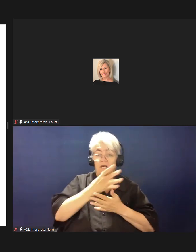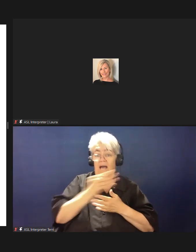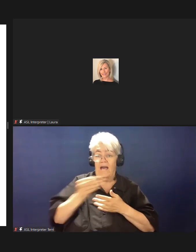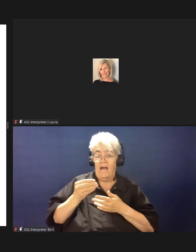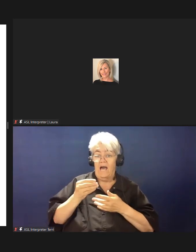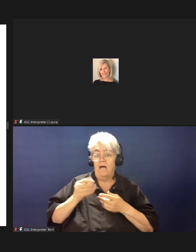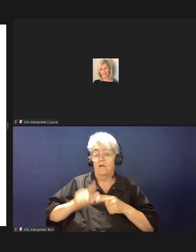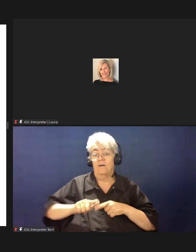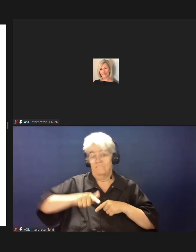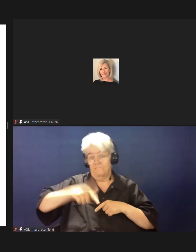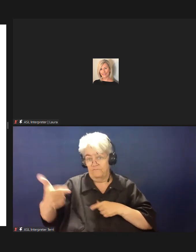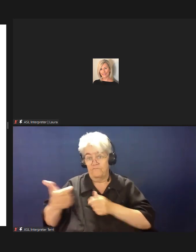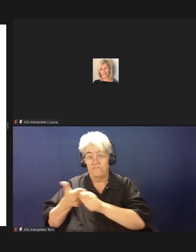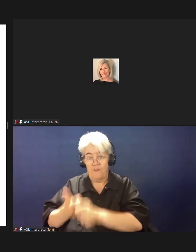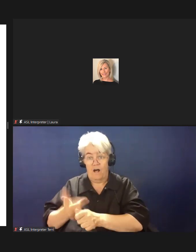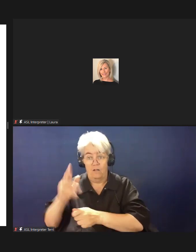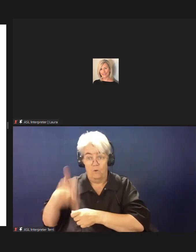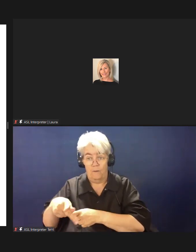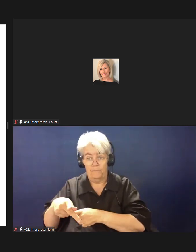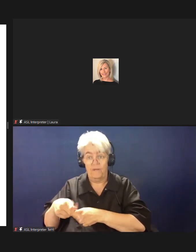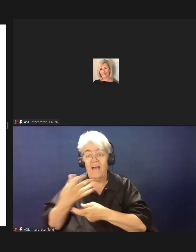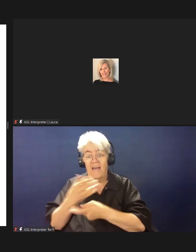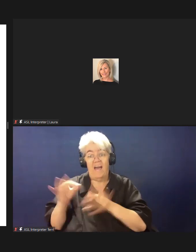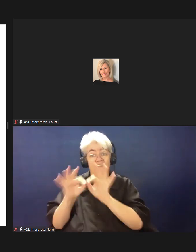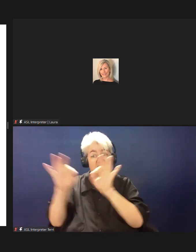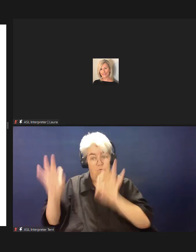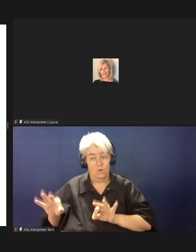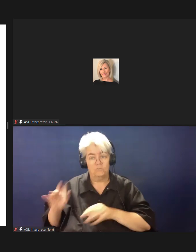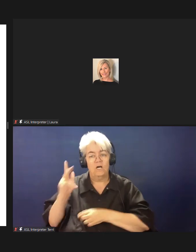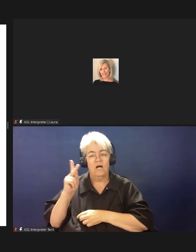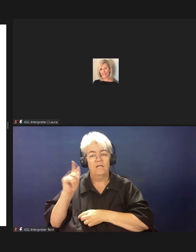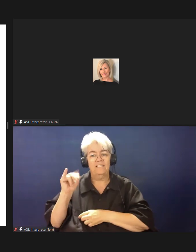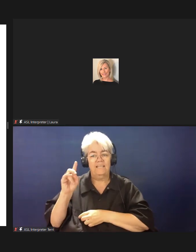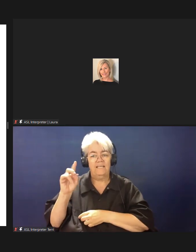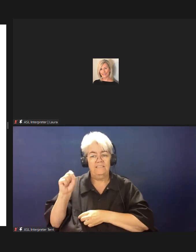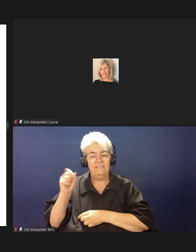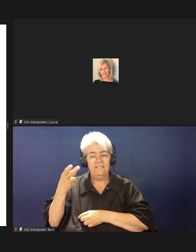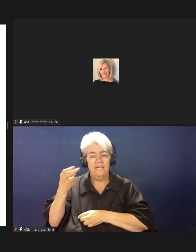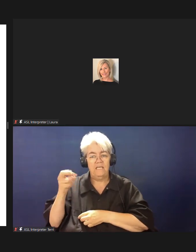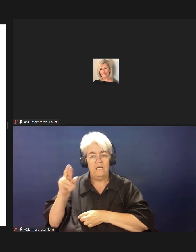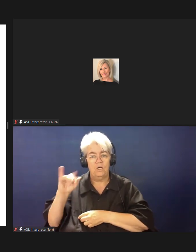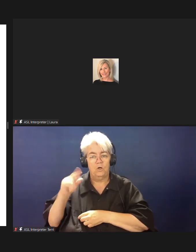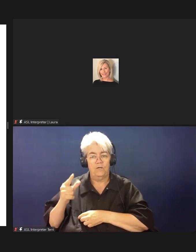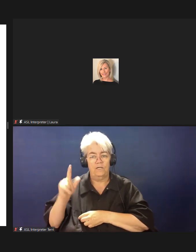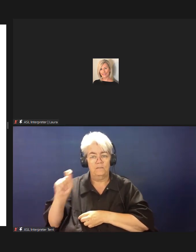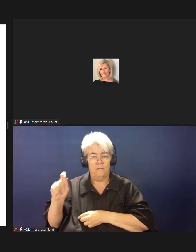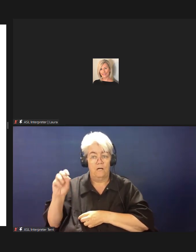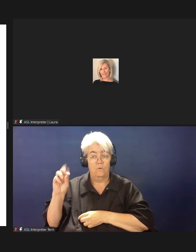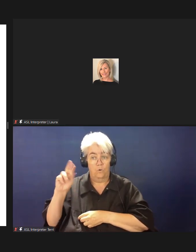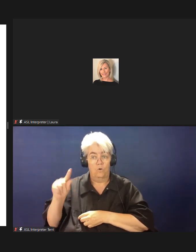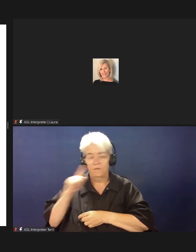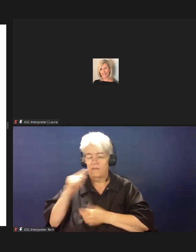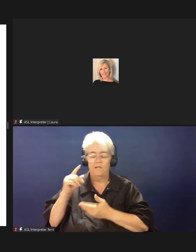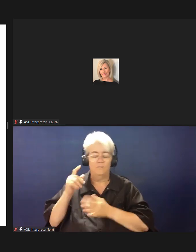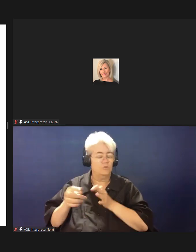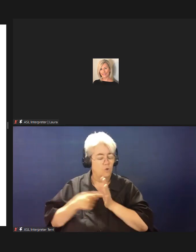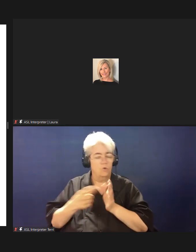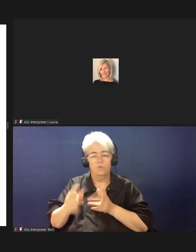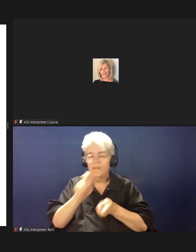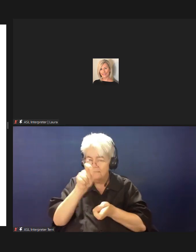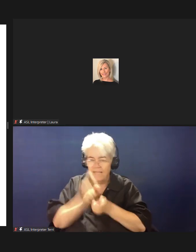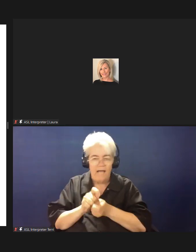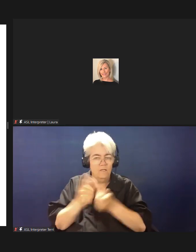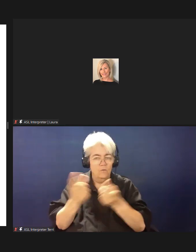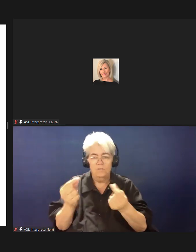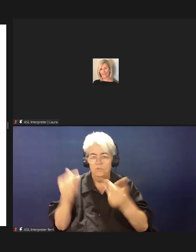accompanying forms we've got on kidshearing.org walk through this process step by step. So